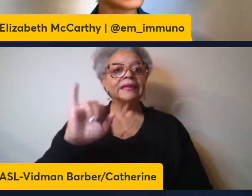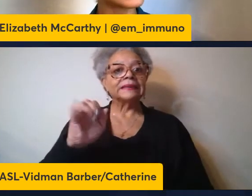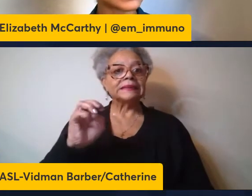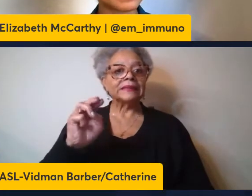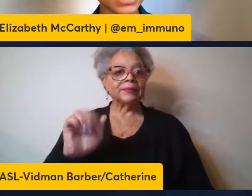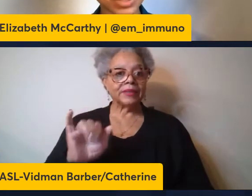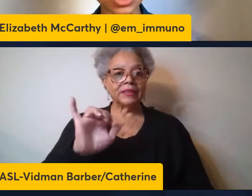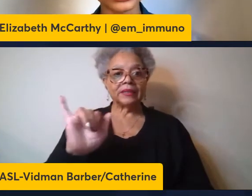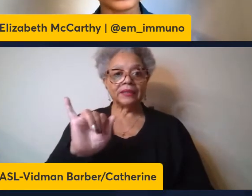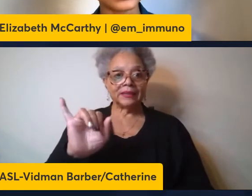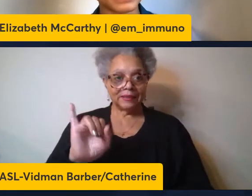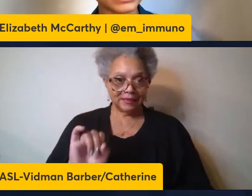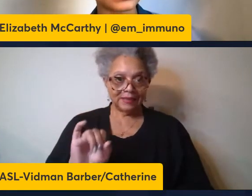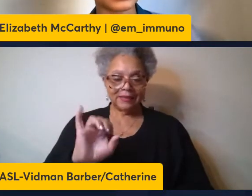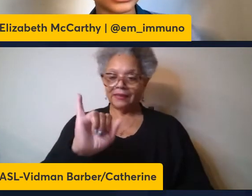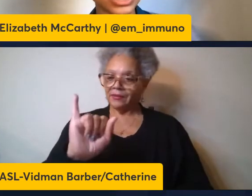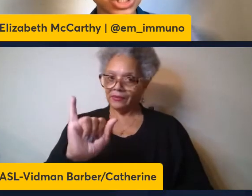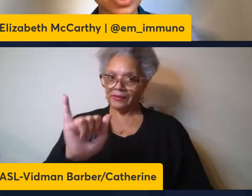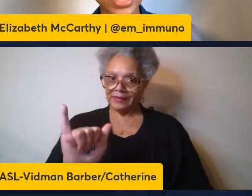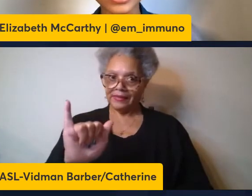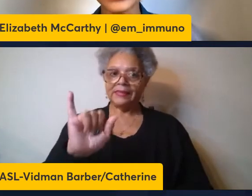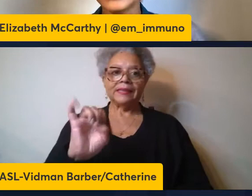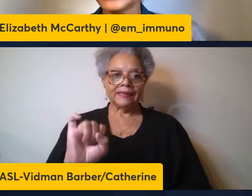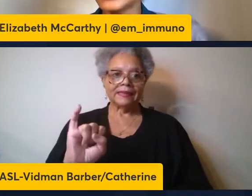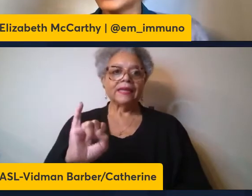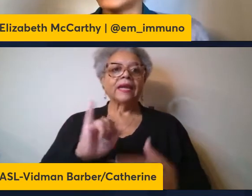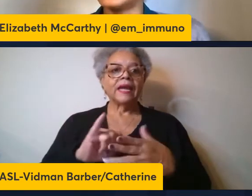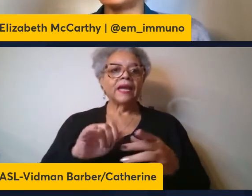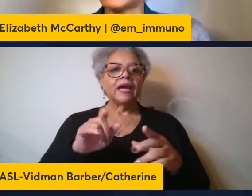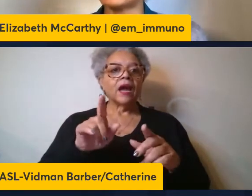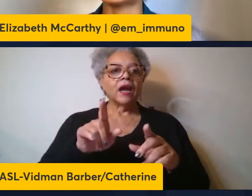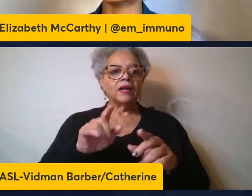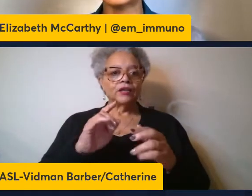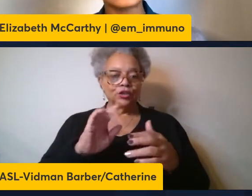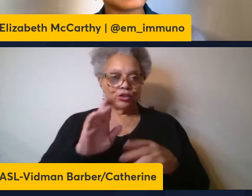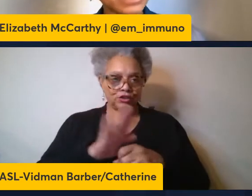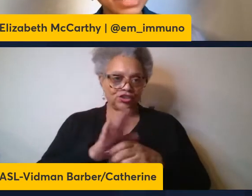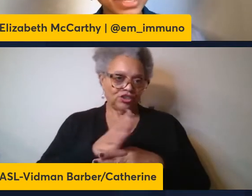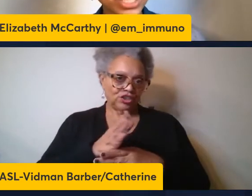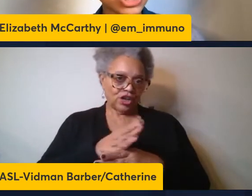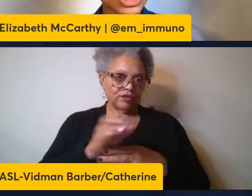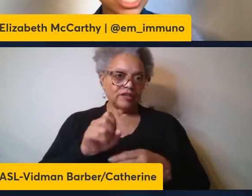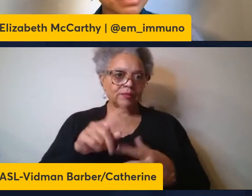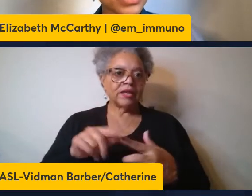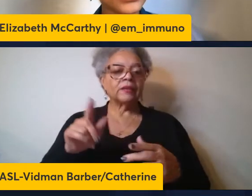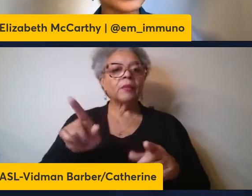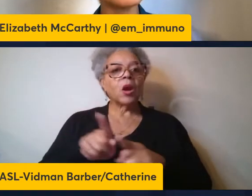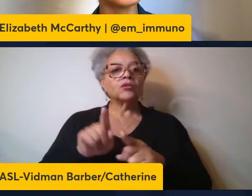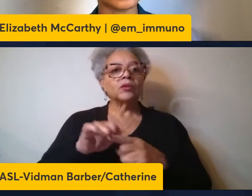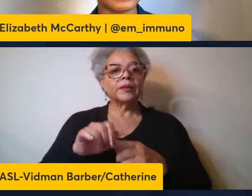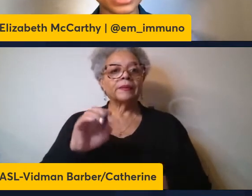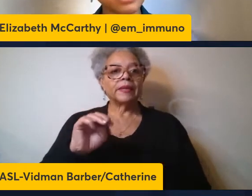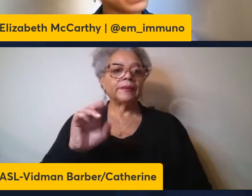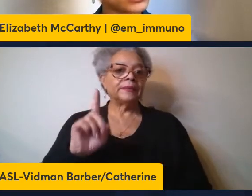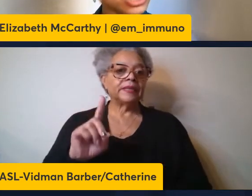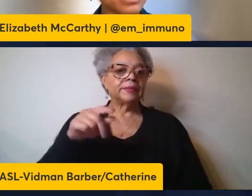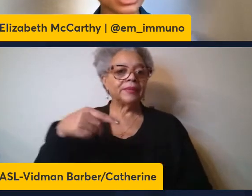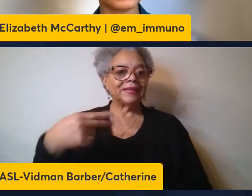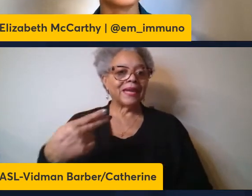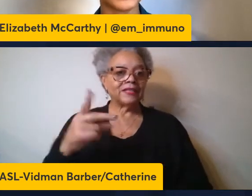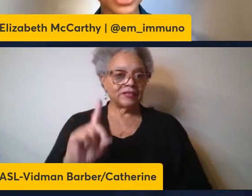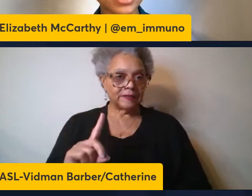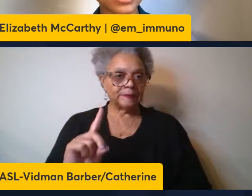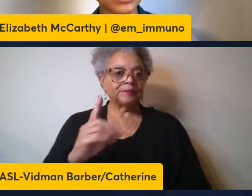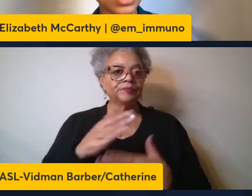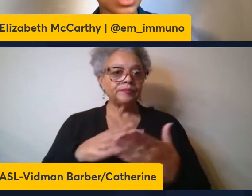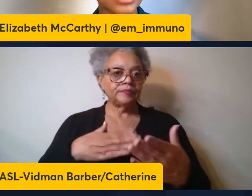kind of like systems immunology space, similar to Joel. I'm actually in the MD PhD program. So I'm in the PhD part of